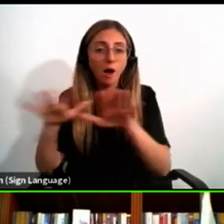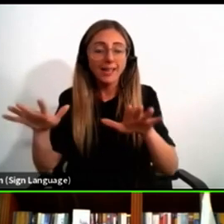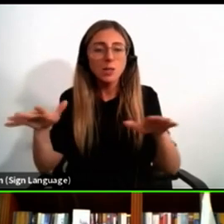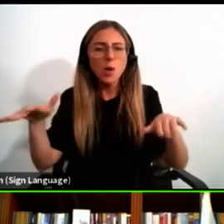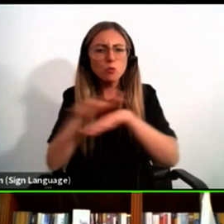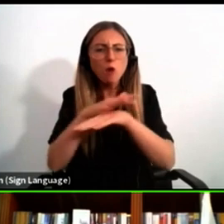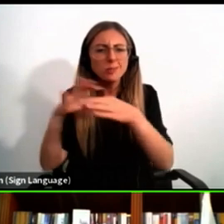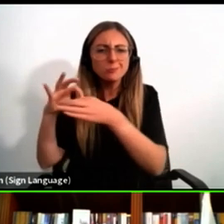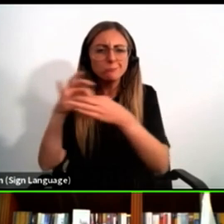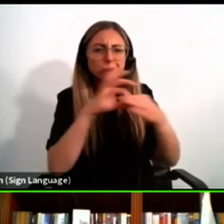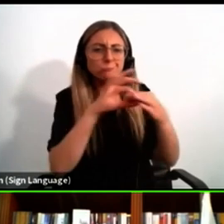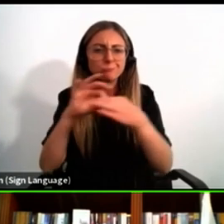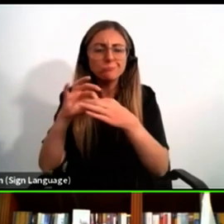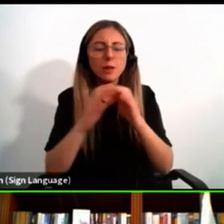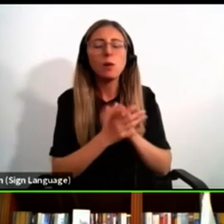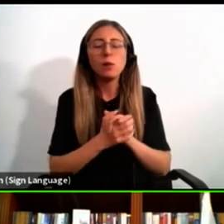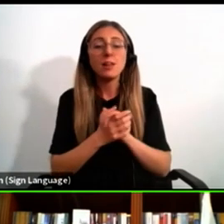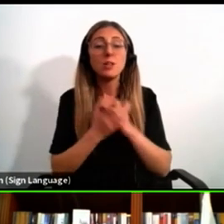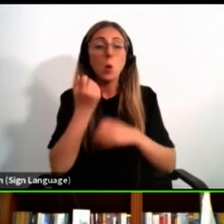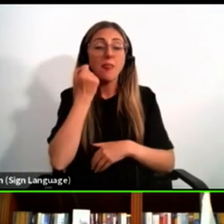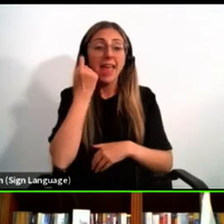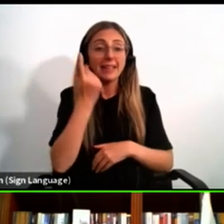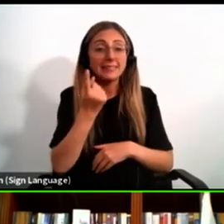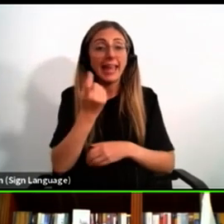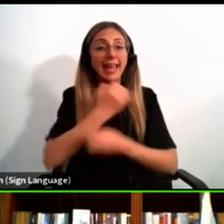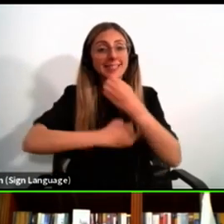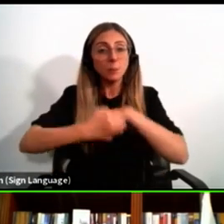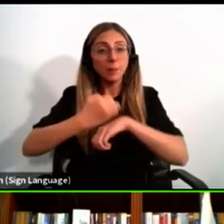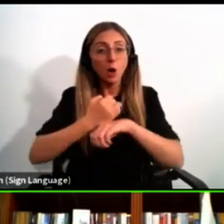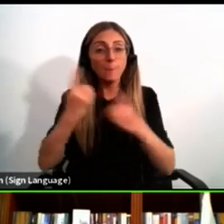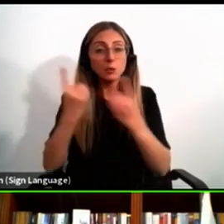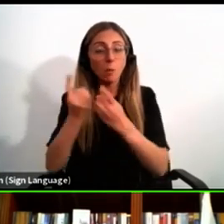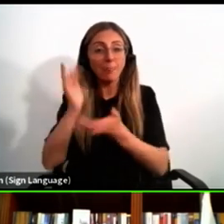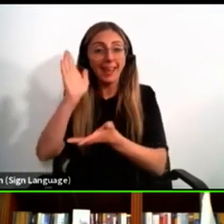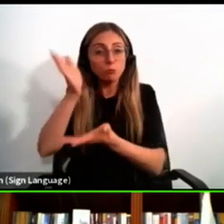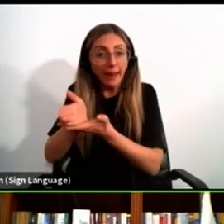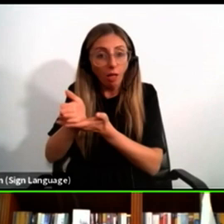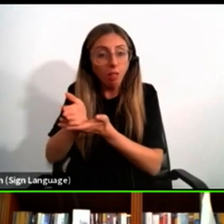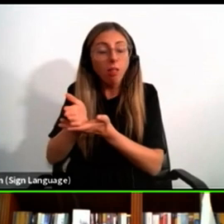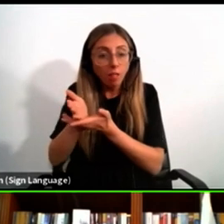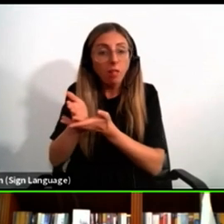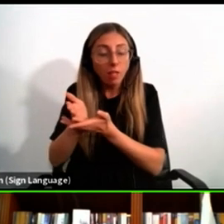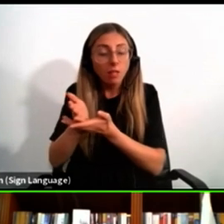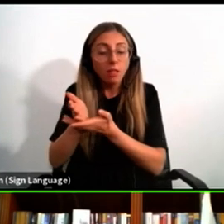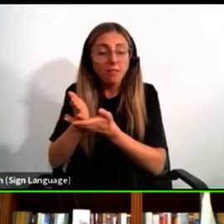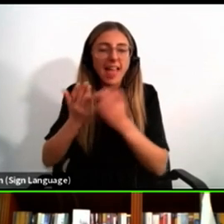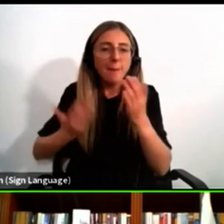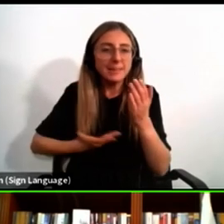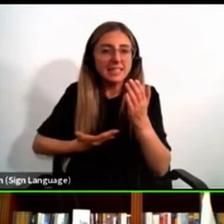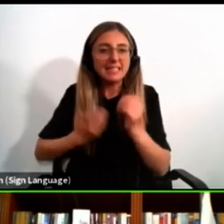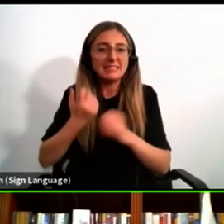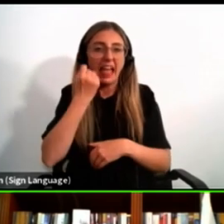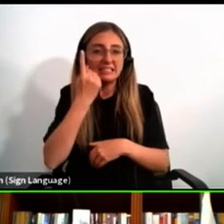it. So when they go there, then the ideas are turned into something that becomes a business proposition that